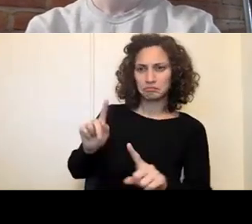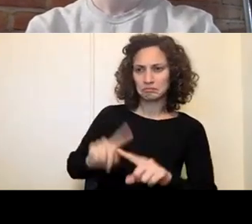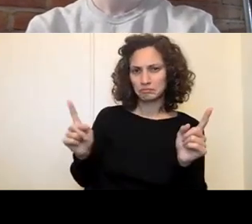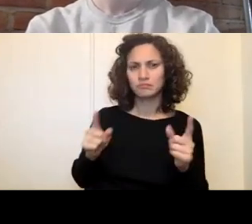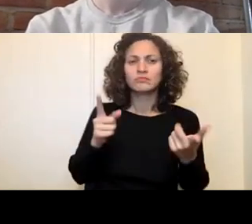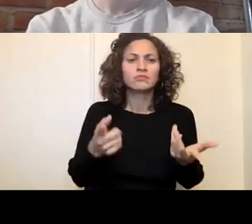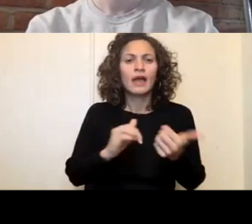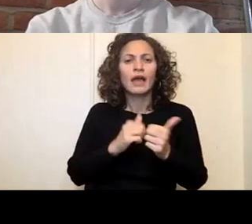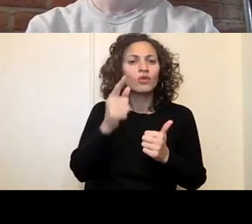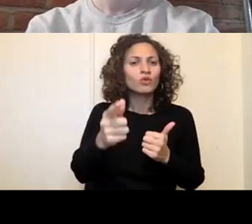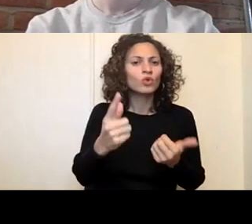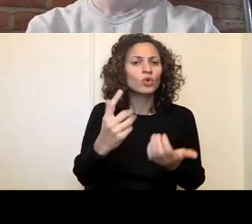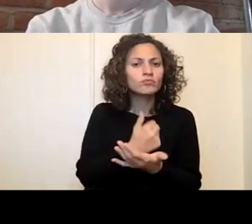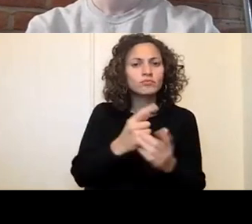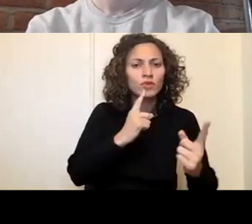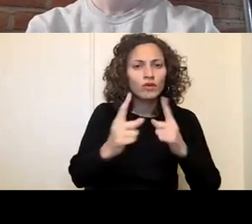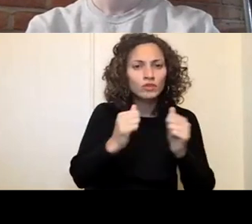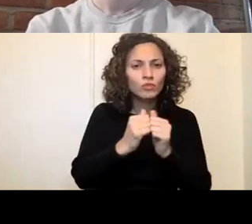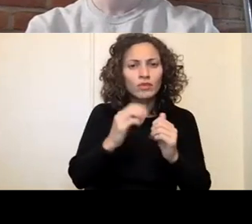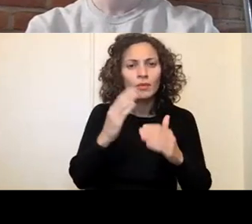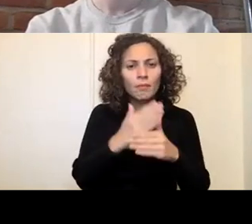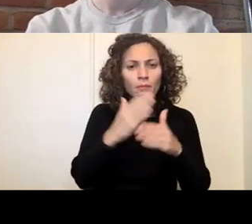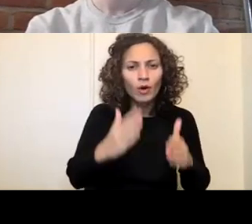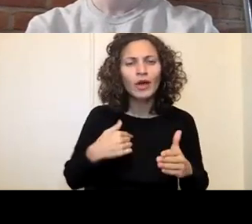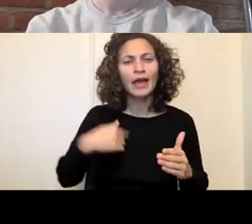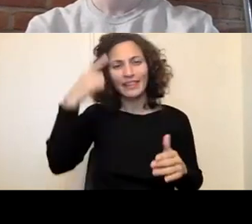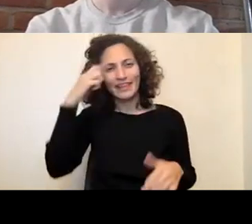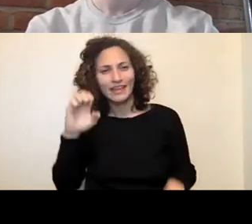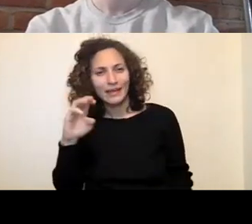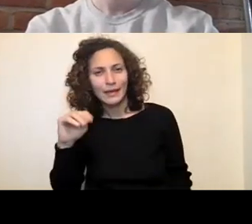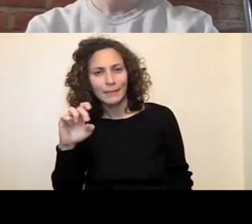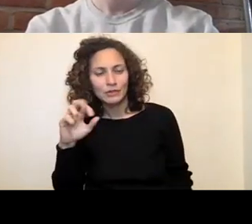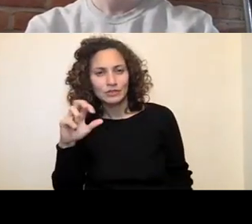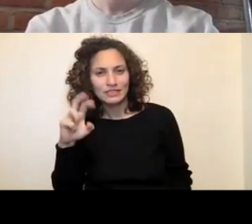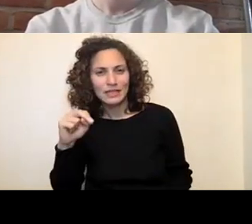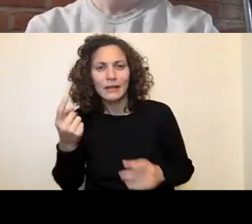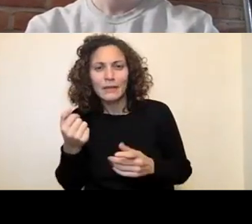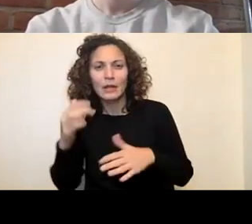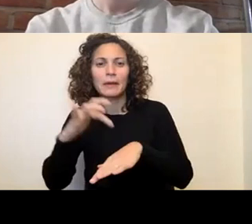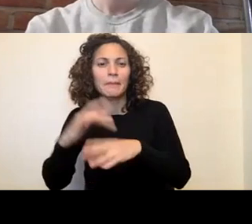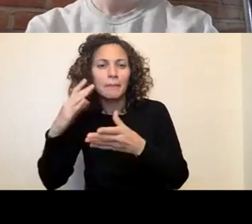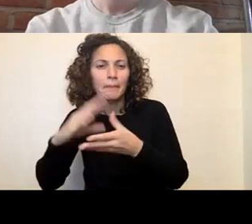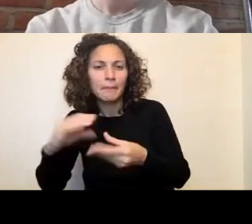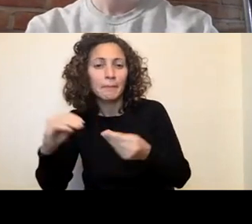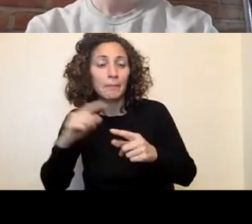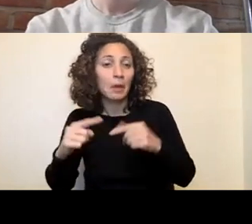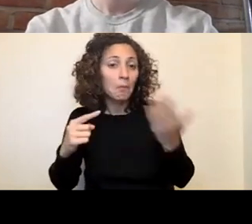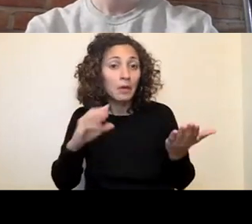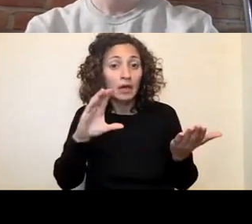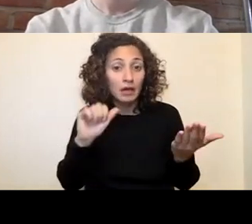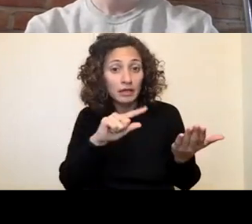that conversation with your partner? I think Emerson touched on this a little bit, but Caz, do you want